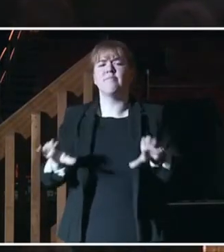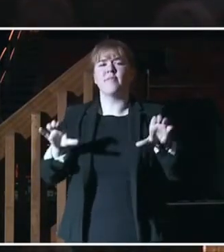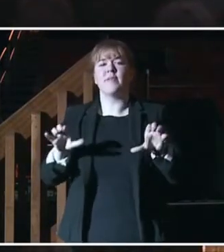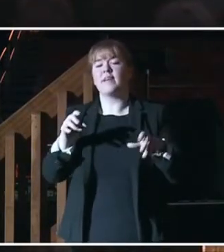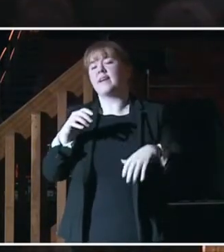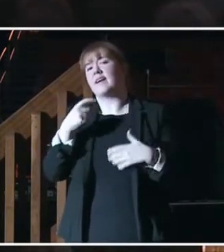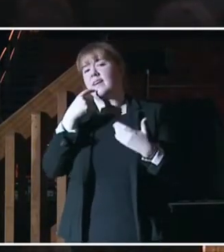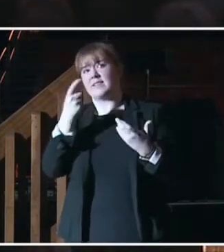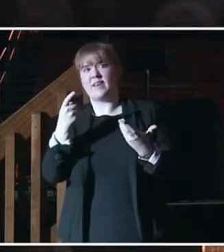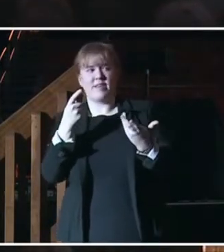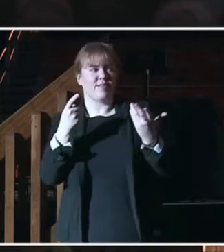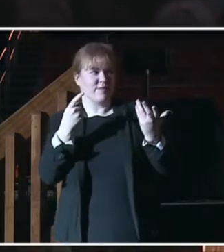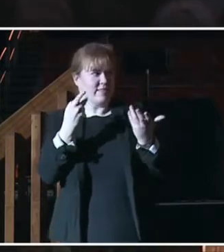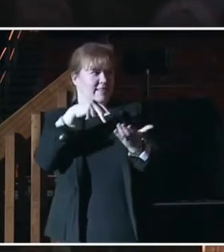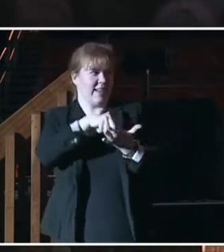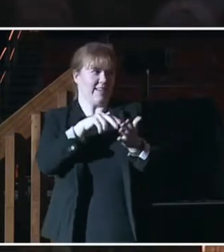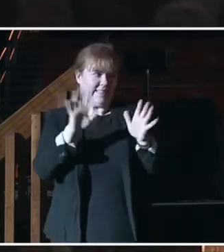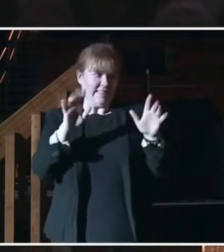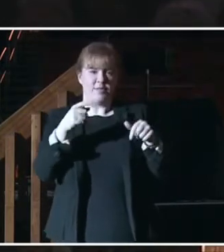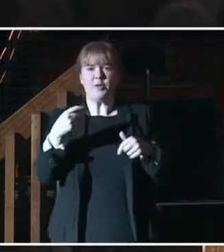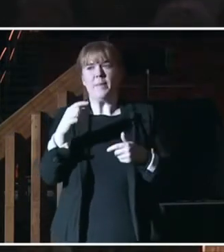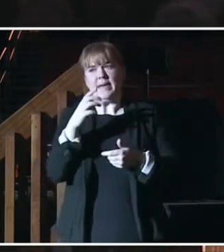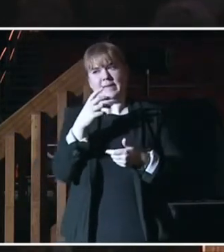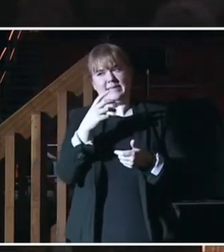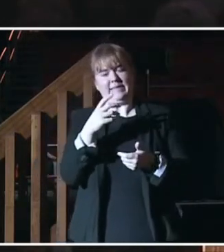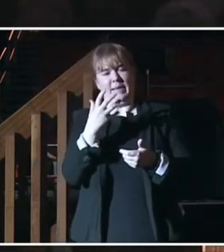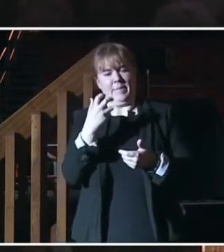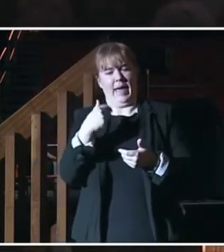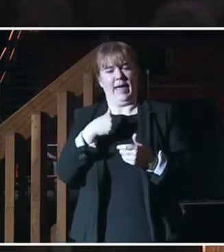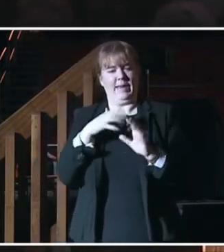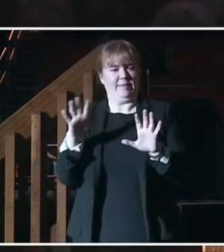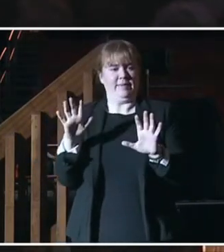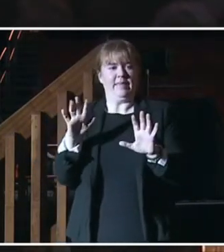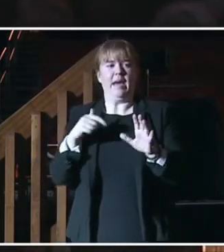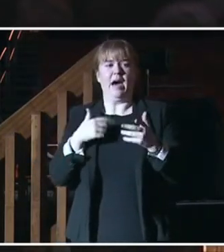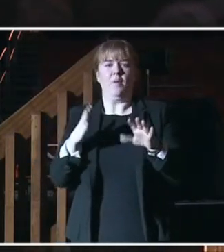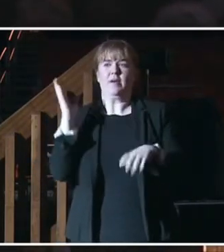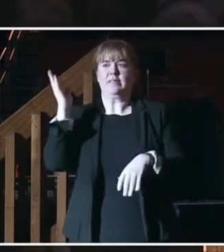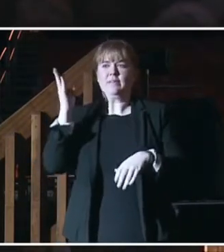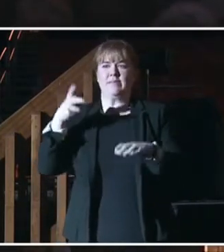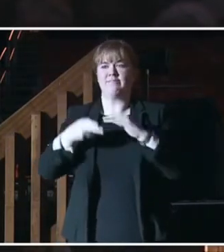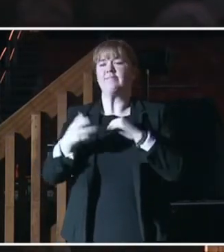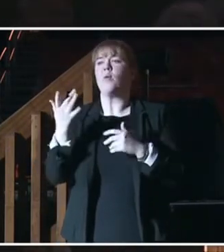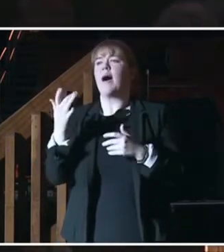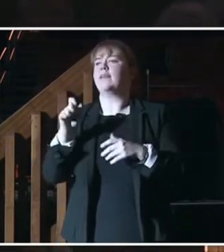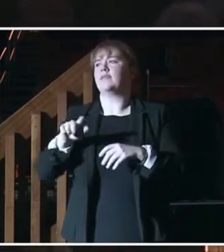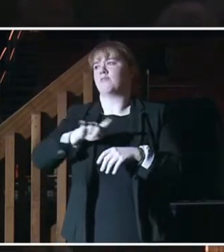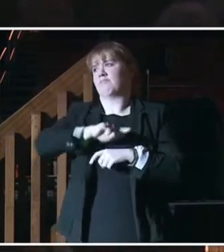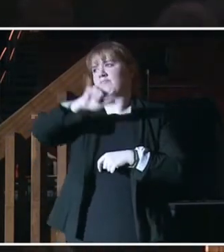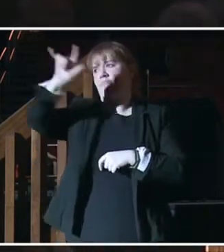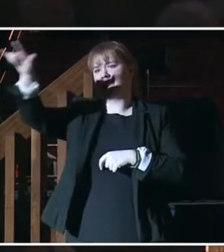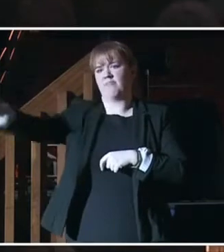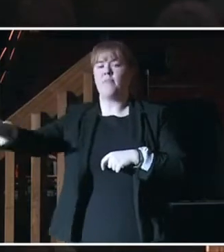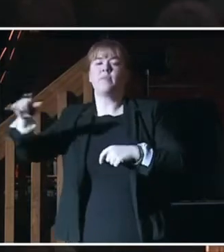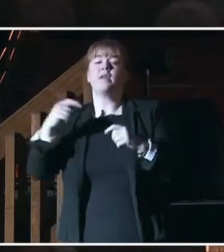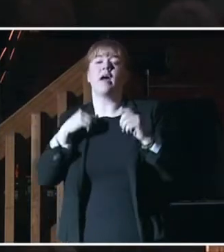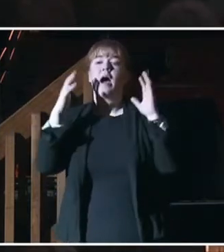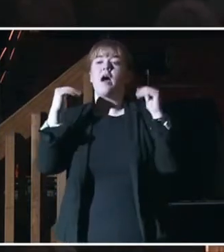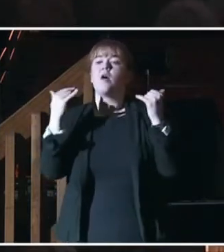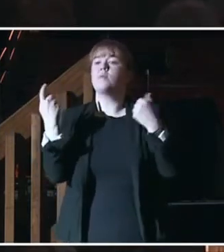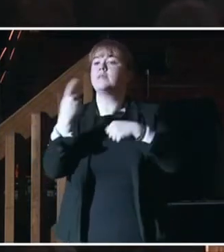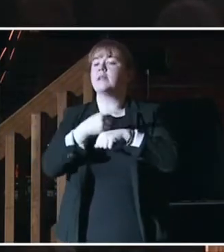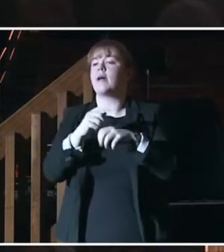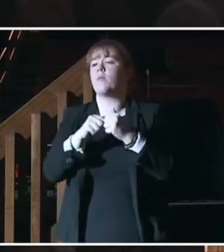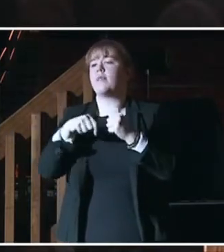at me because I have a plane to catch after this, so I don't want to cut the speech too short. I hope today with these